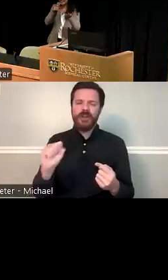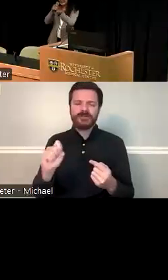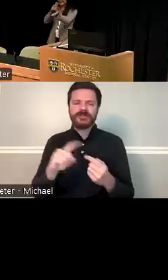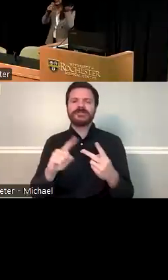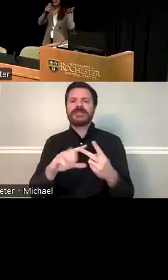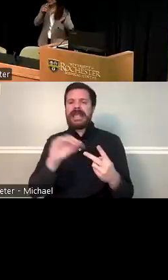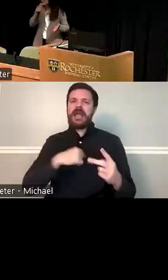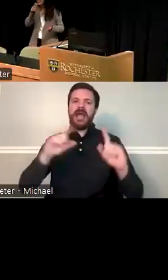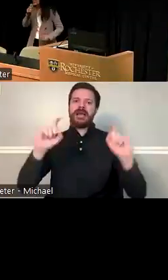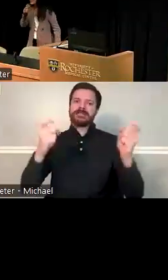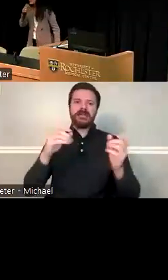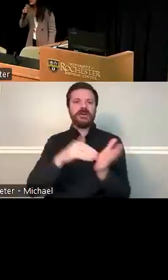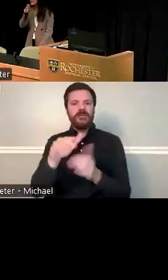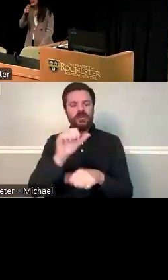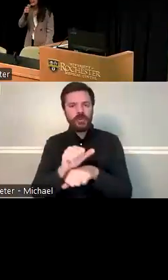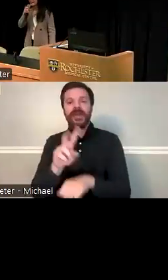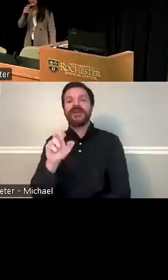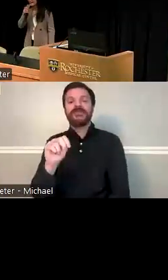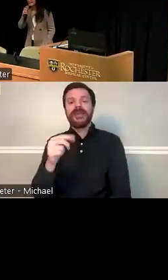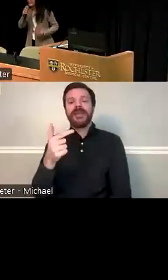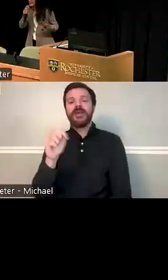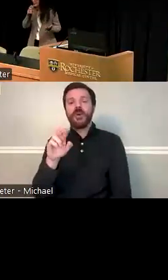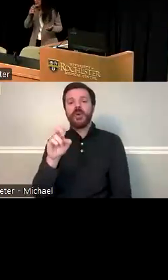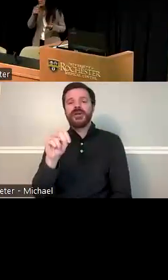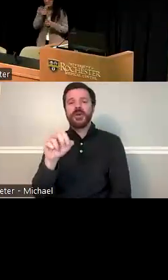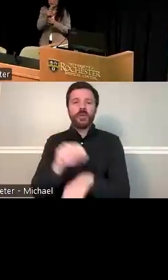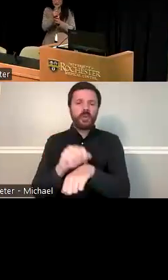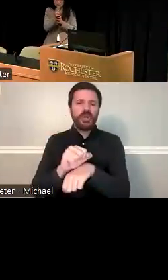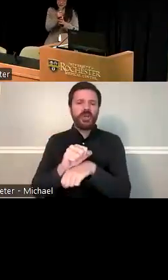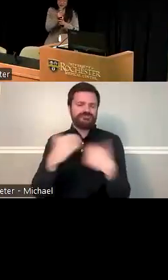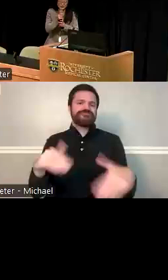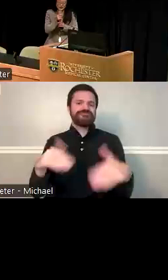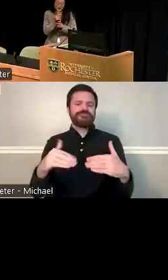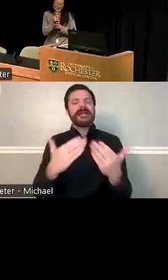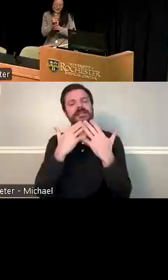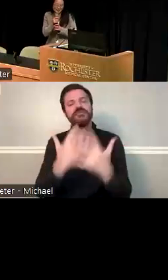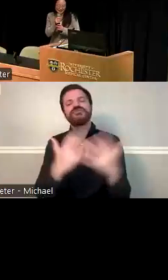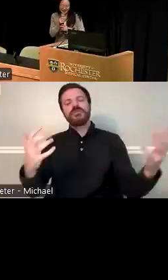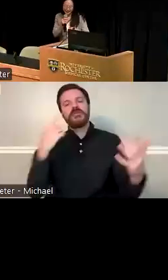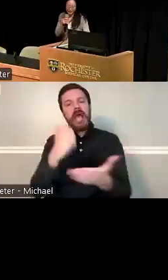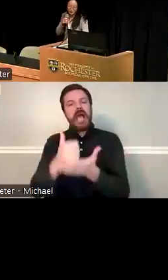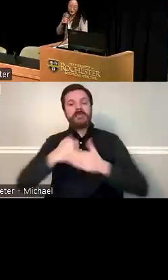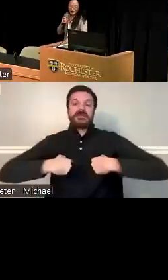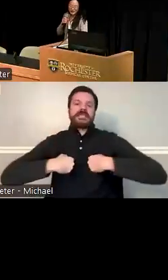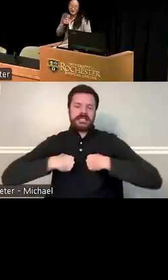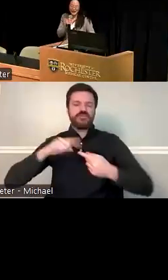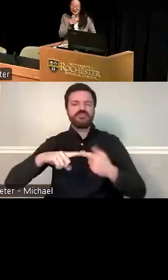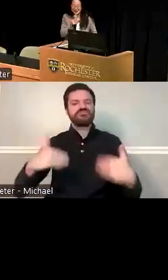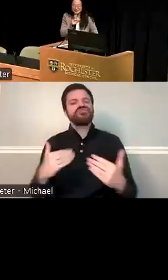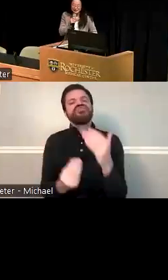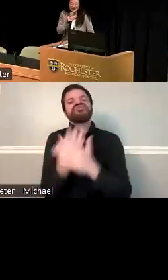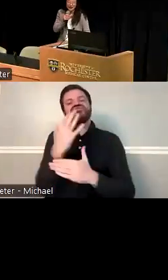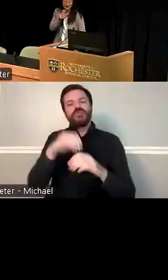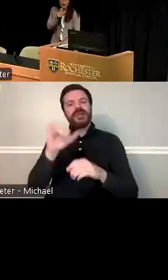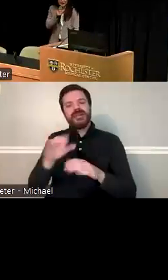works, including Dr. Van Orden's work for my research. So thank you so much for helping me grow in that